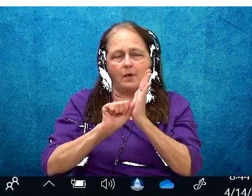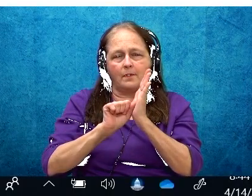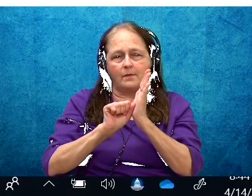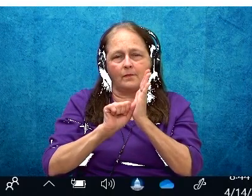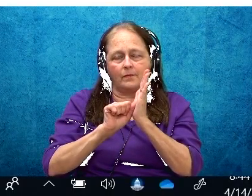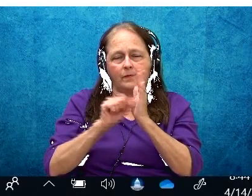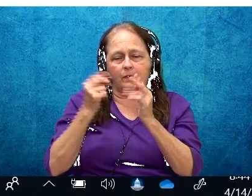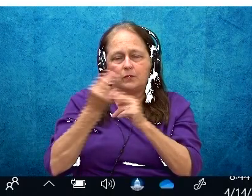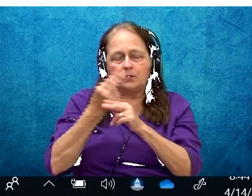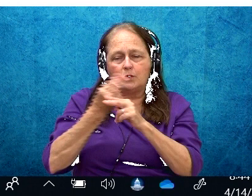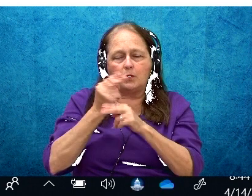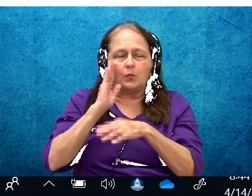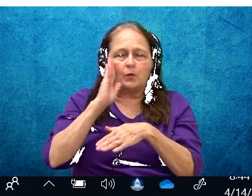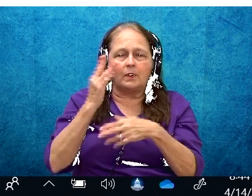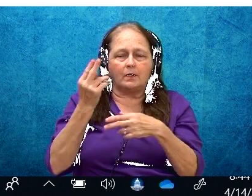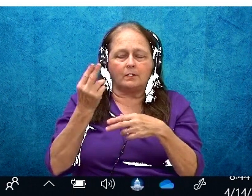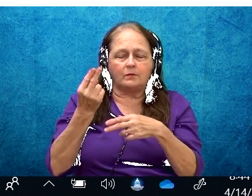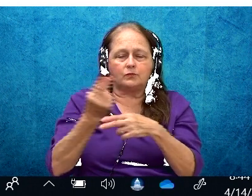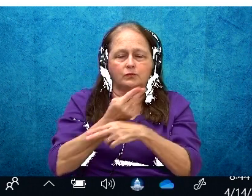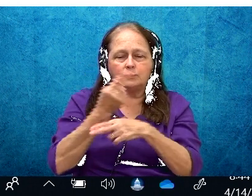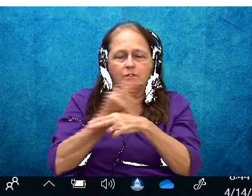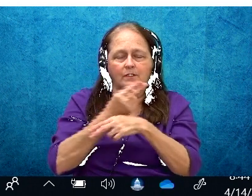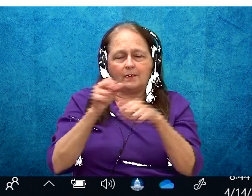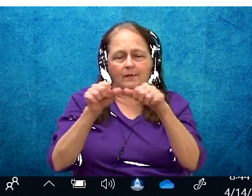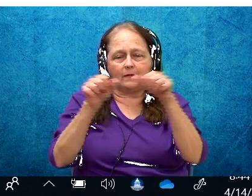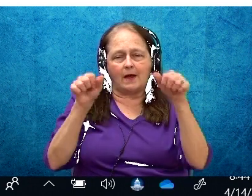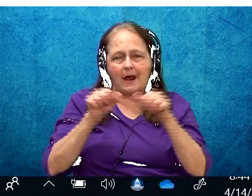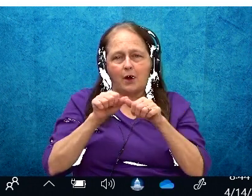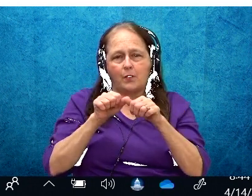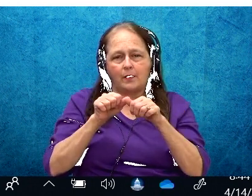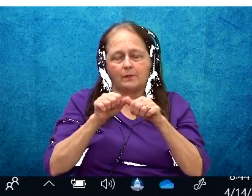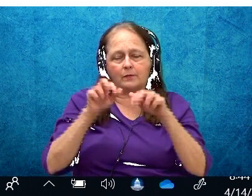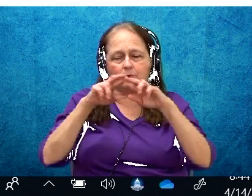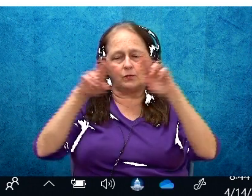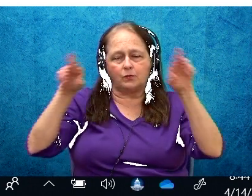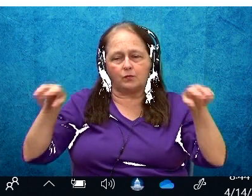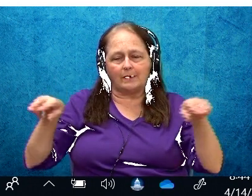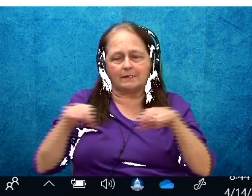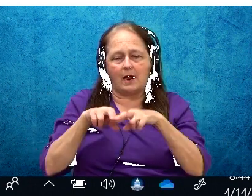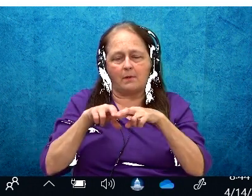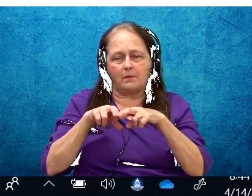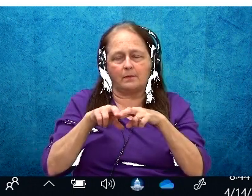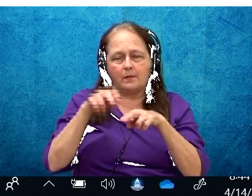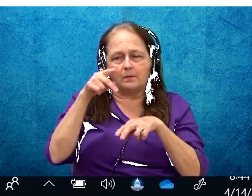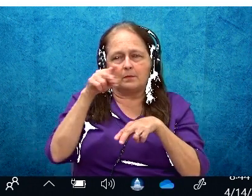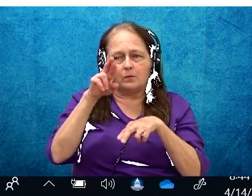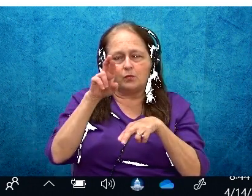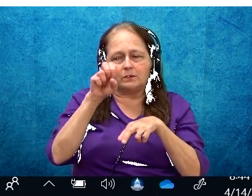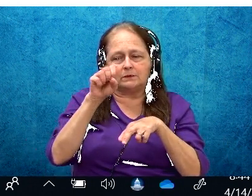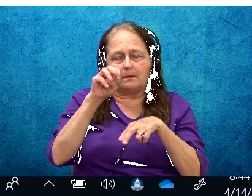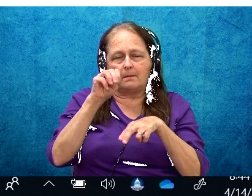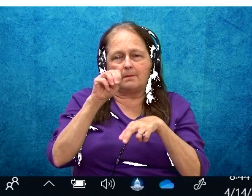Using the formula, we are going to find the area of this rectangular prism.